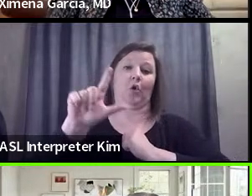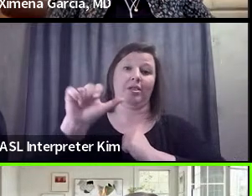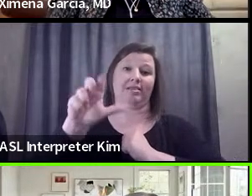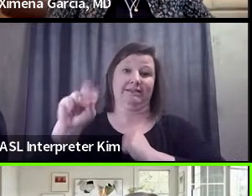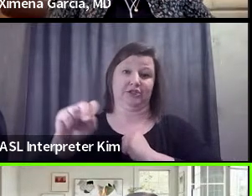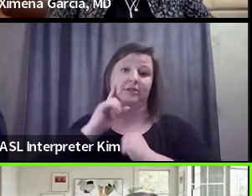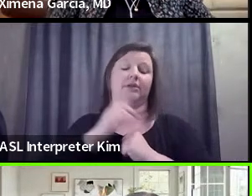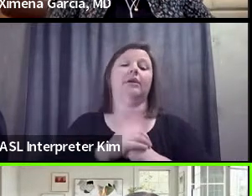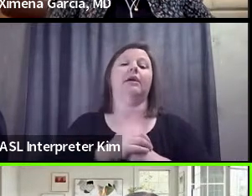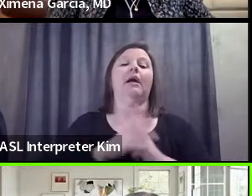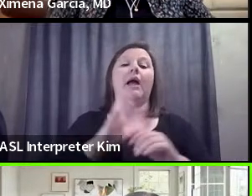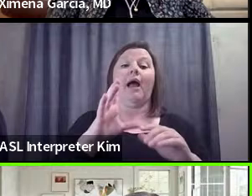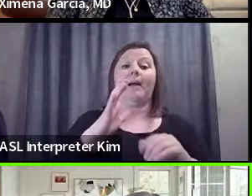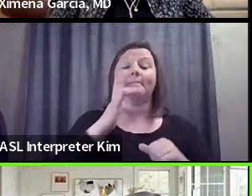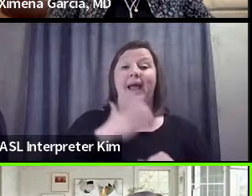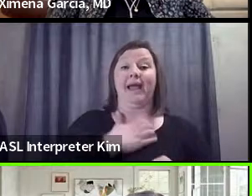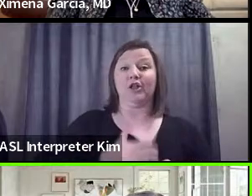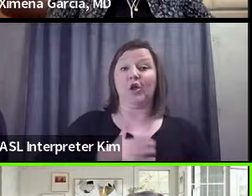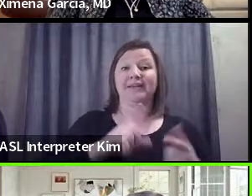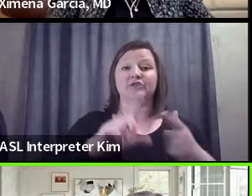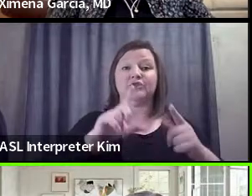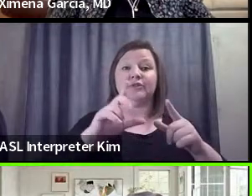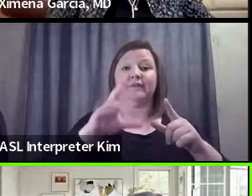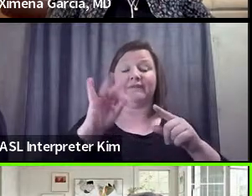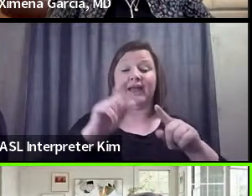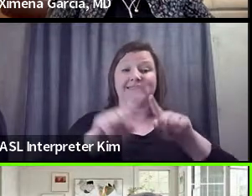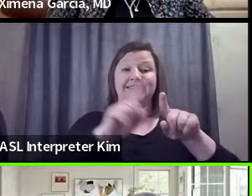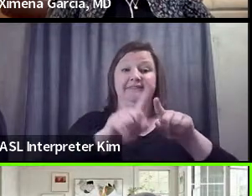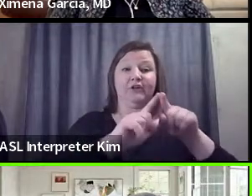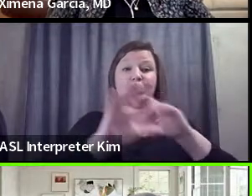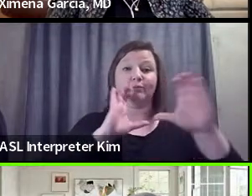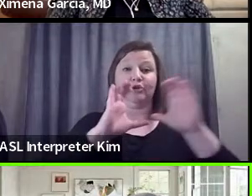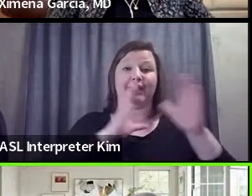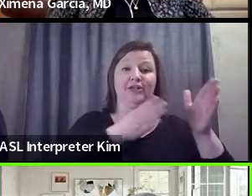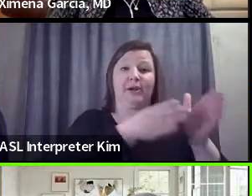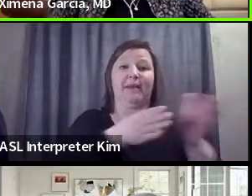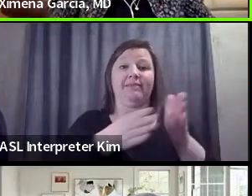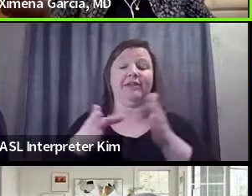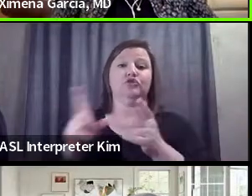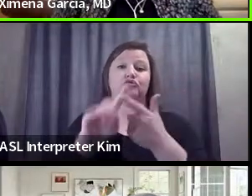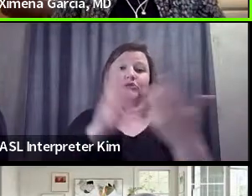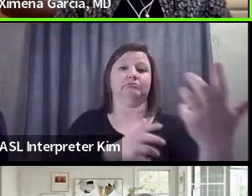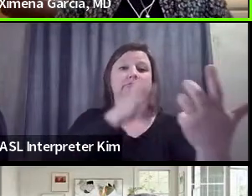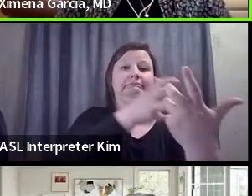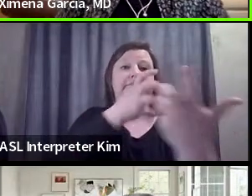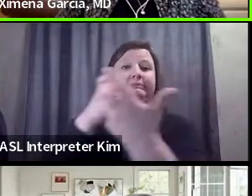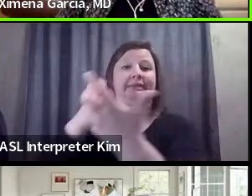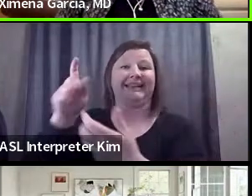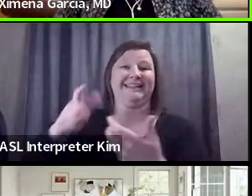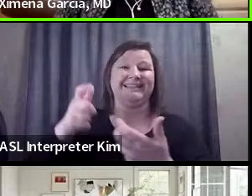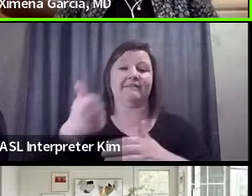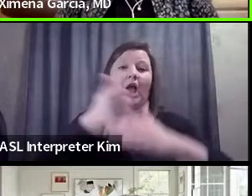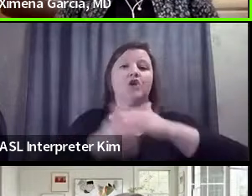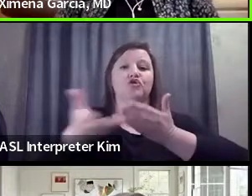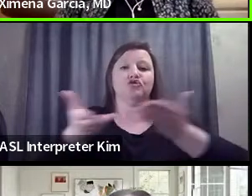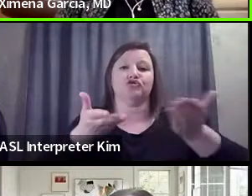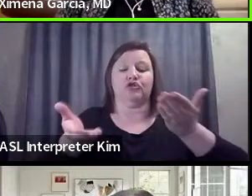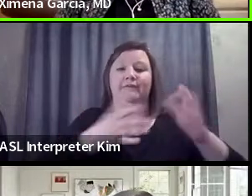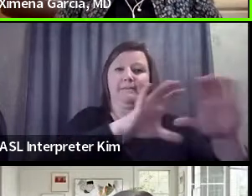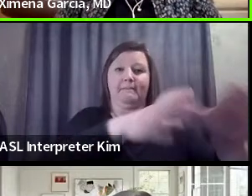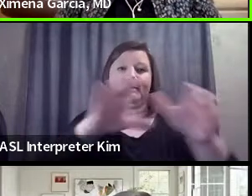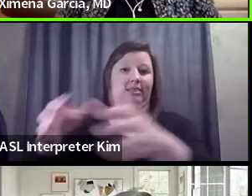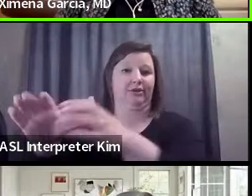different communication efforts to serve underserved populations. Thank you, Paige.